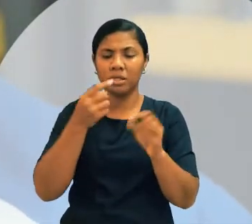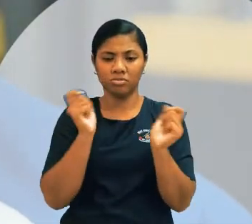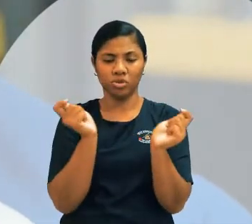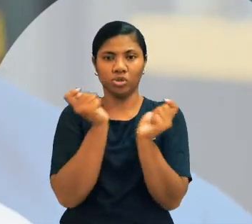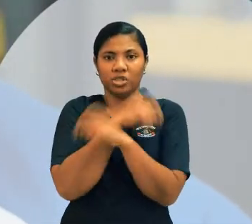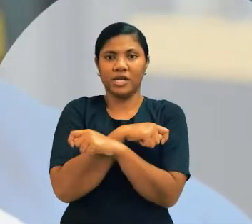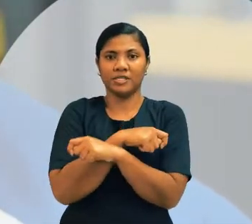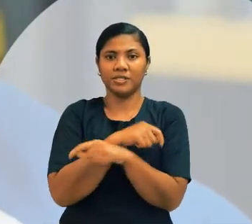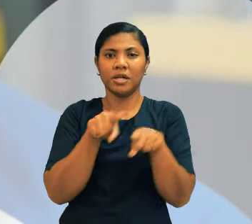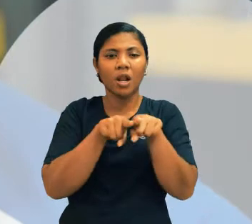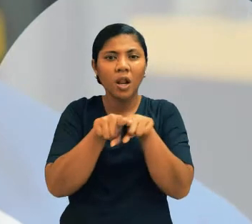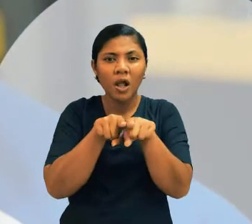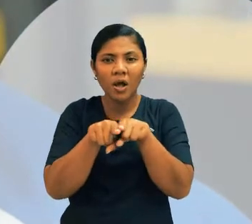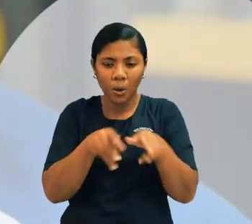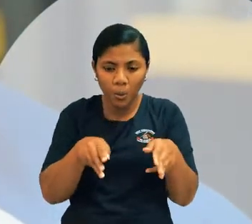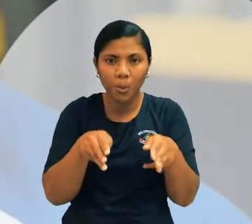started, and